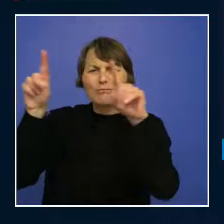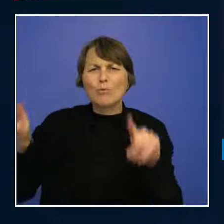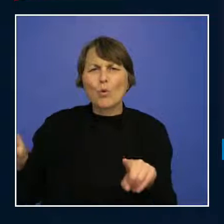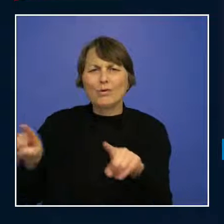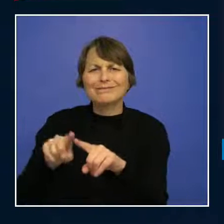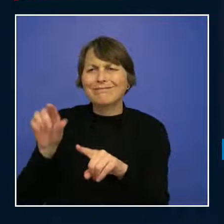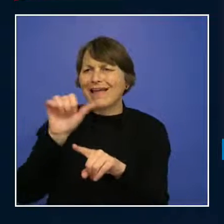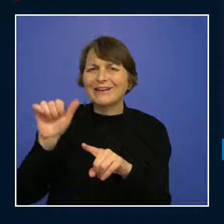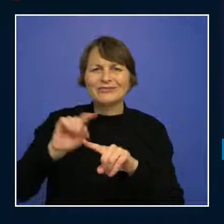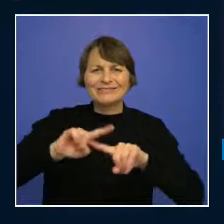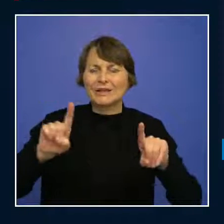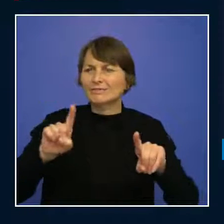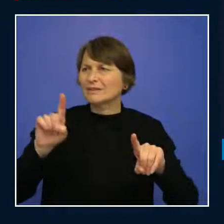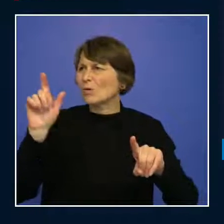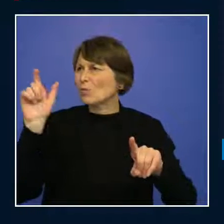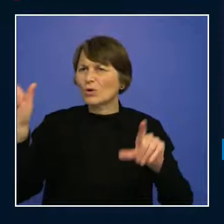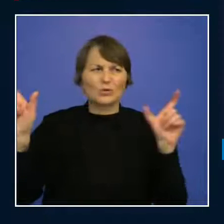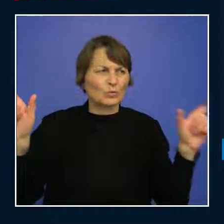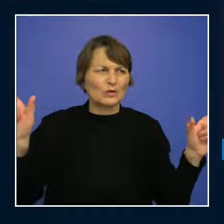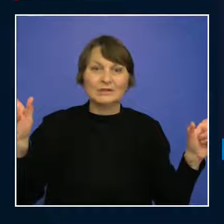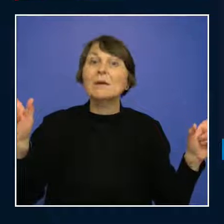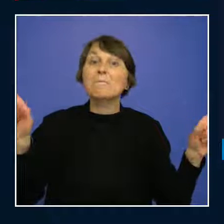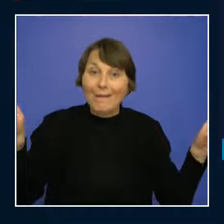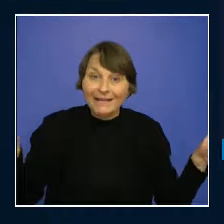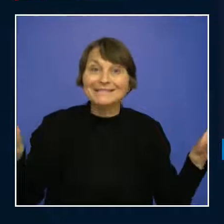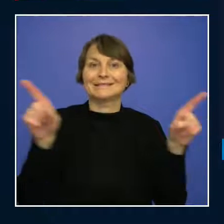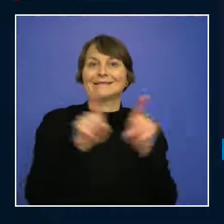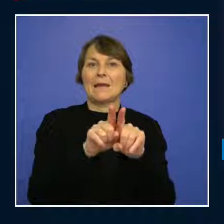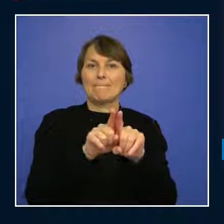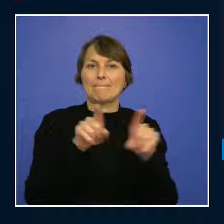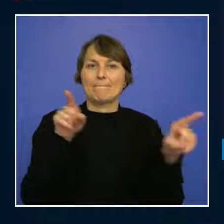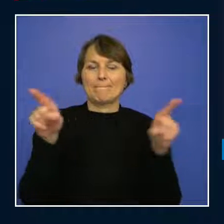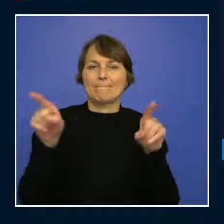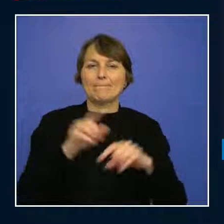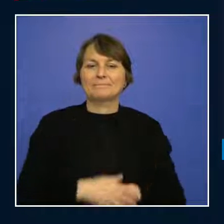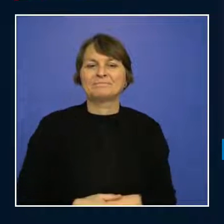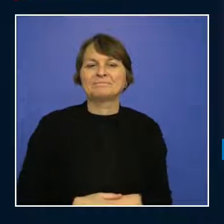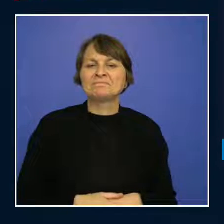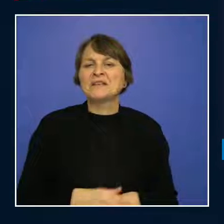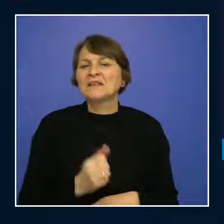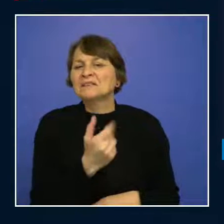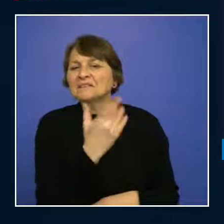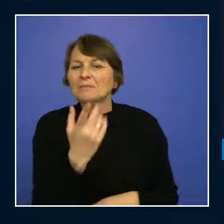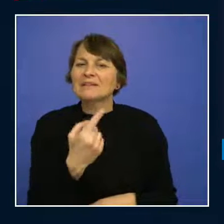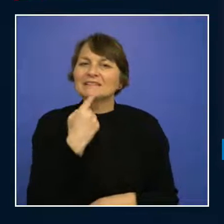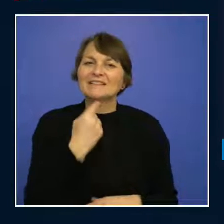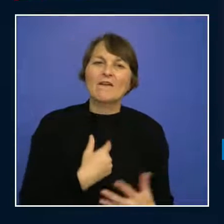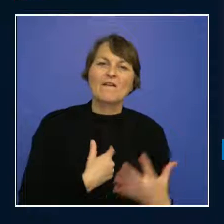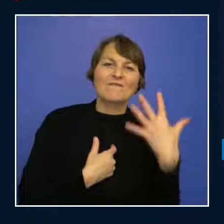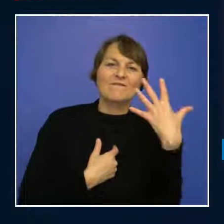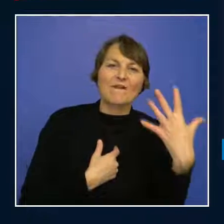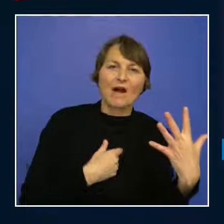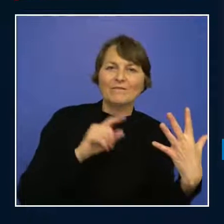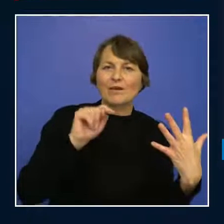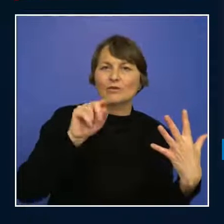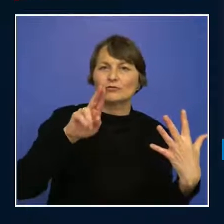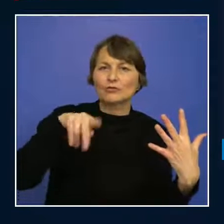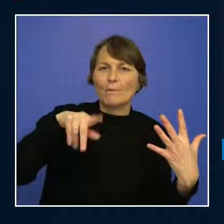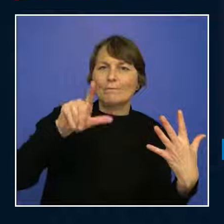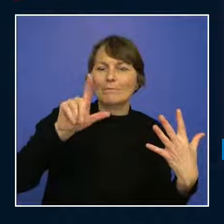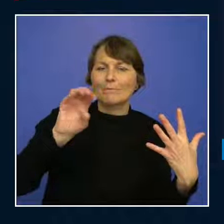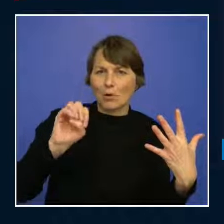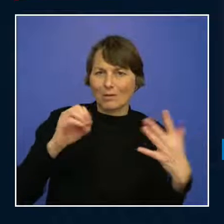aware of this. Now, there's something called the 5-tuple hash that we can do. Now, if the query from your end